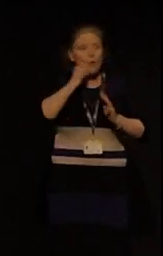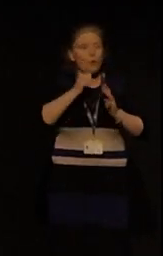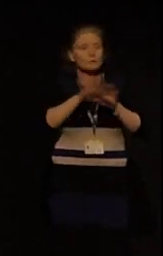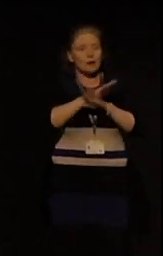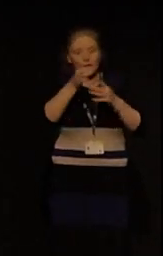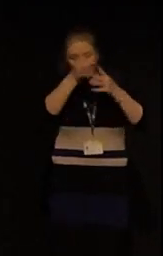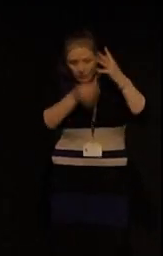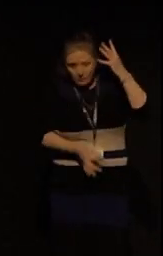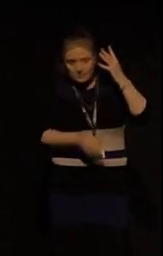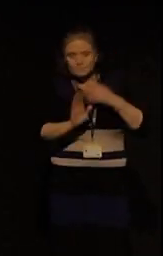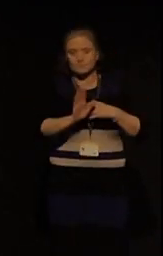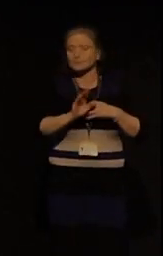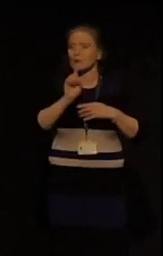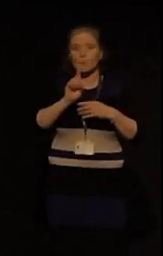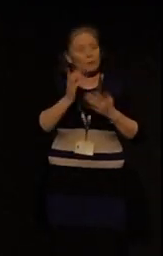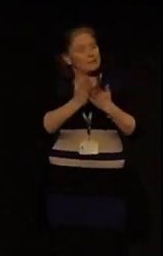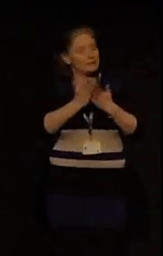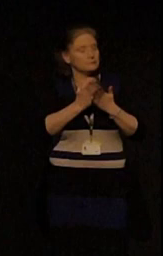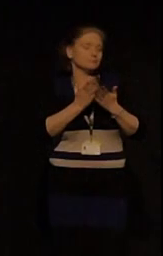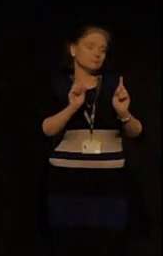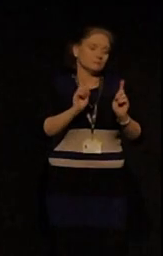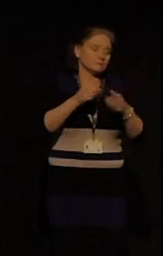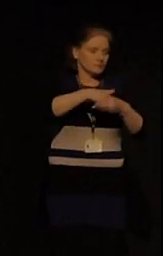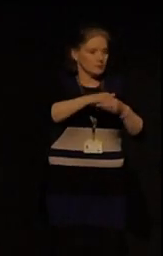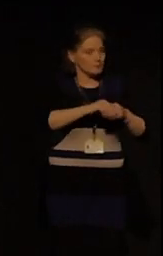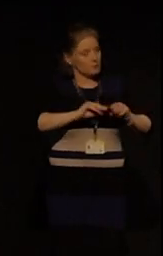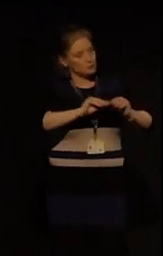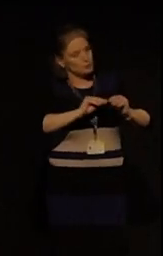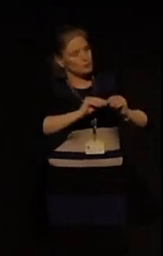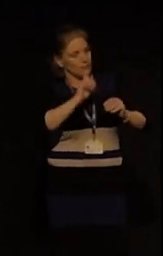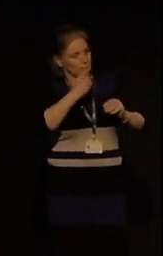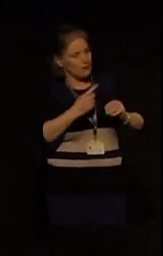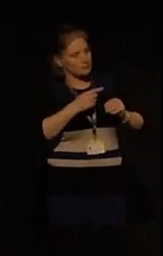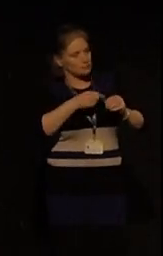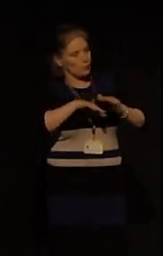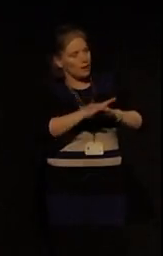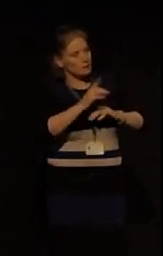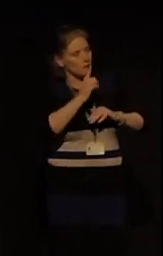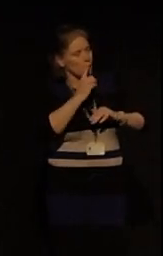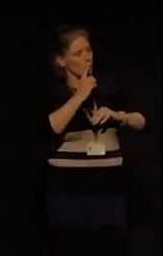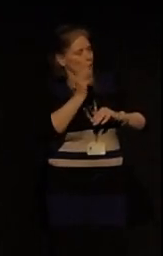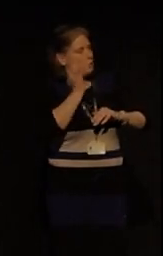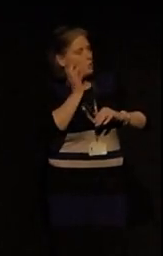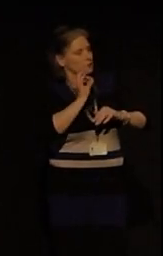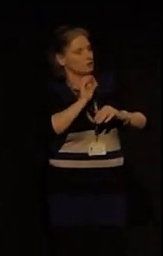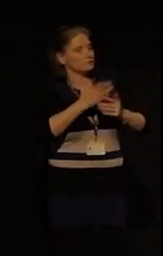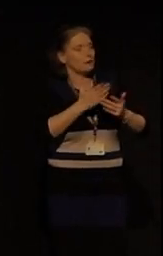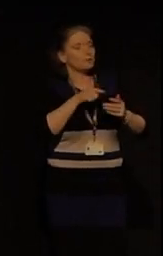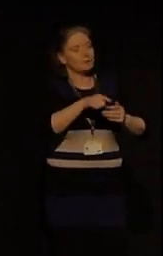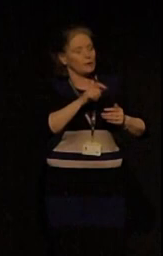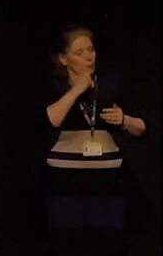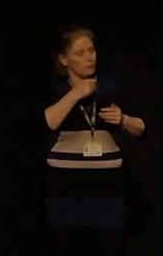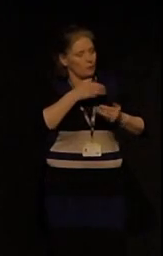but the way it works, you train rats that are deprived of water to lick when they hear a sound, when there's